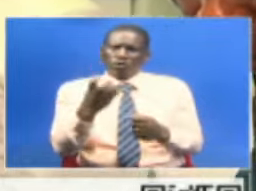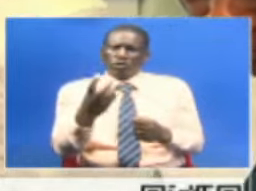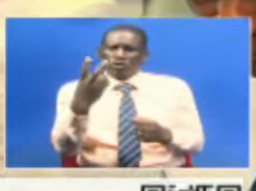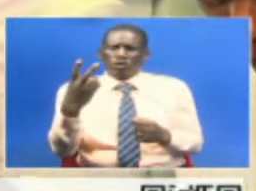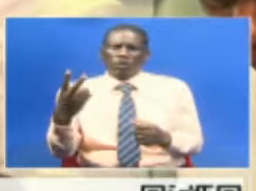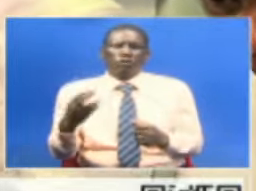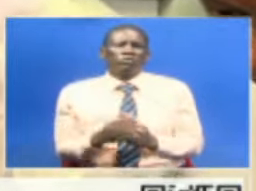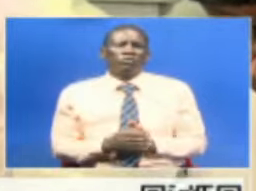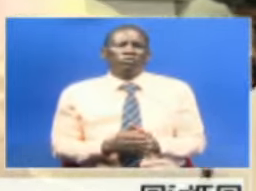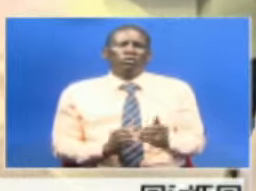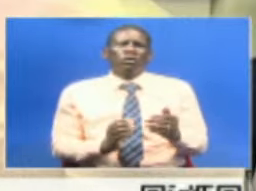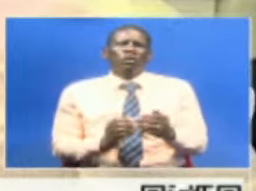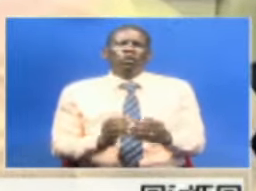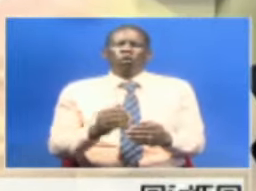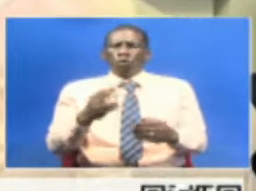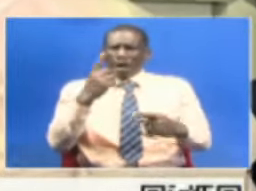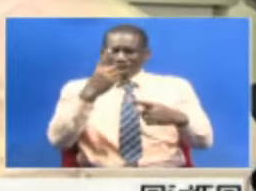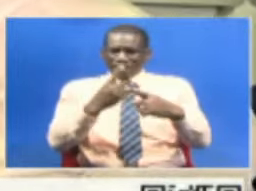September 2022, more than a year,